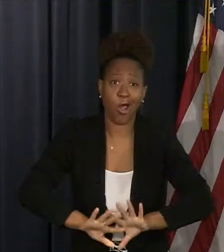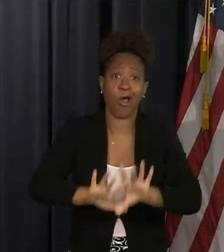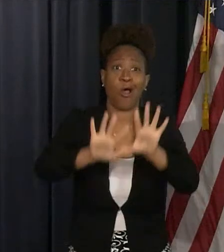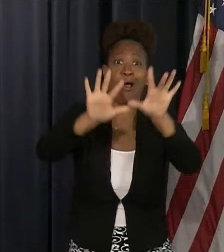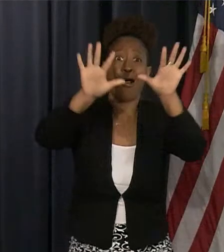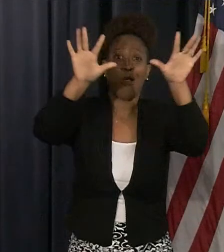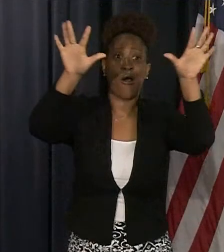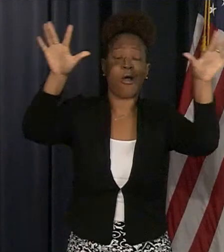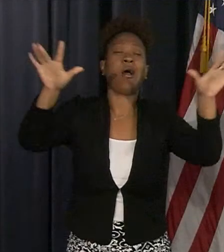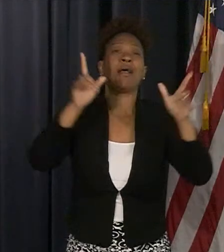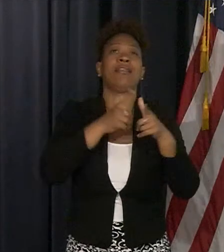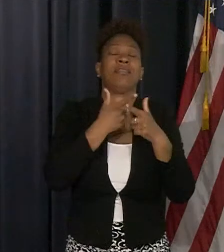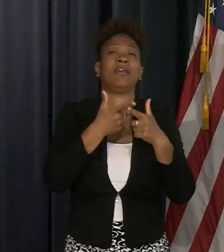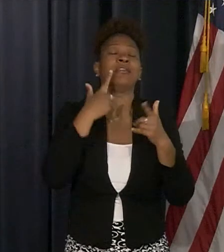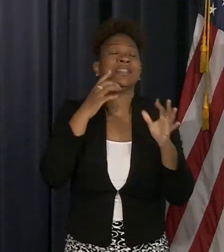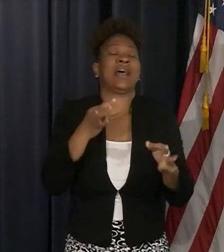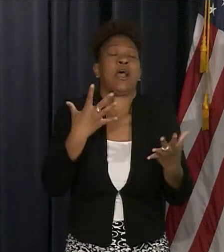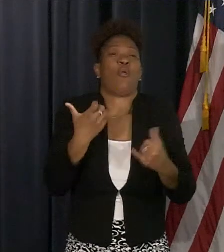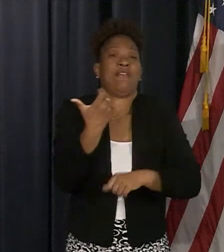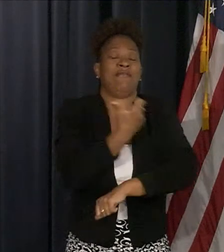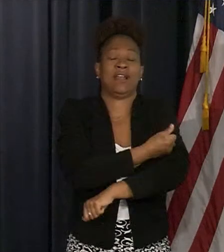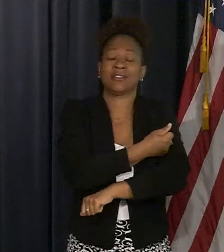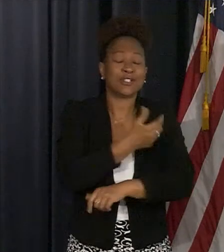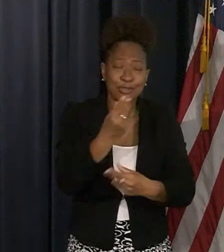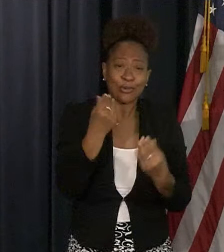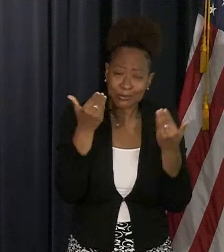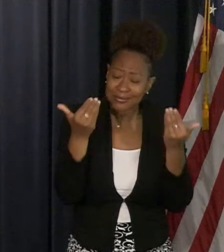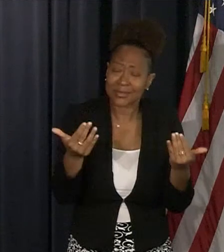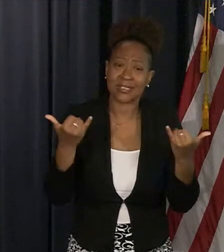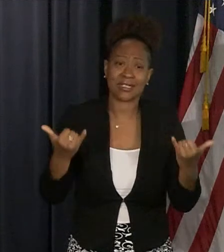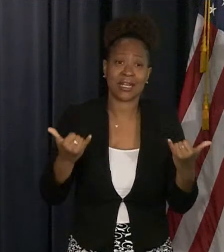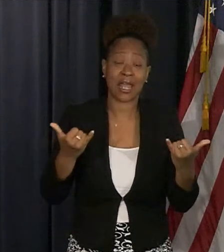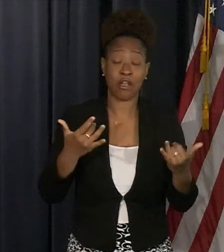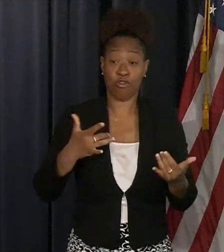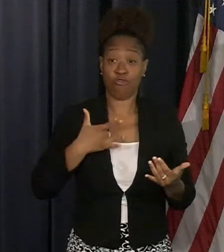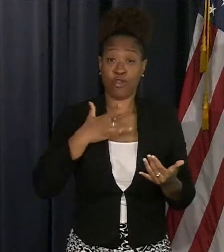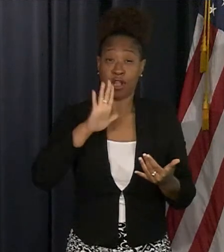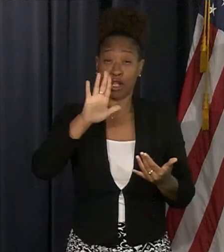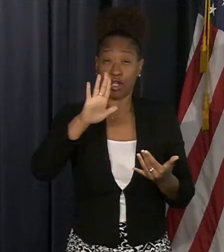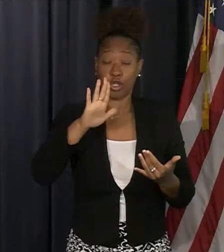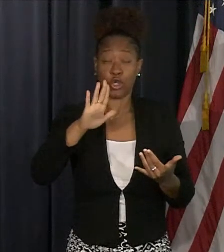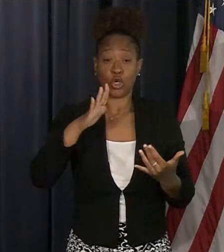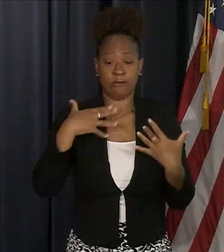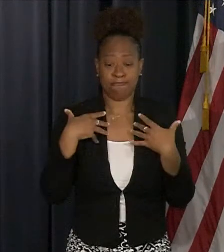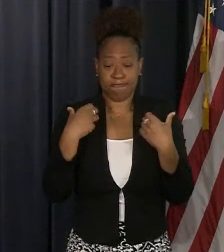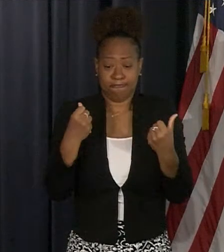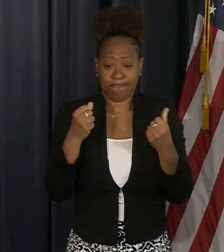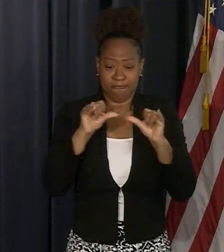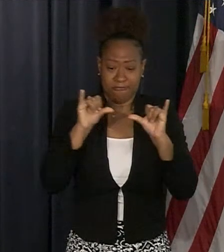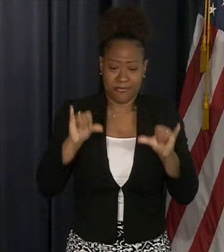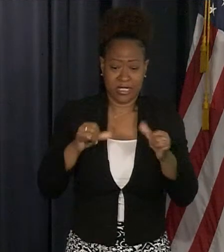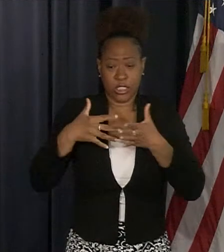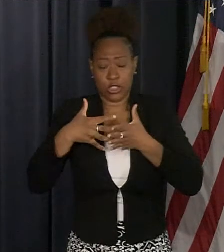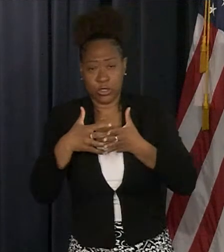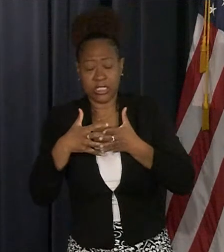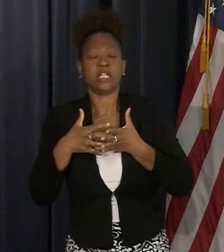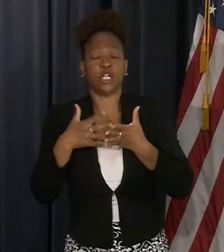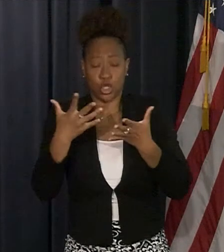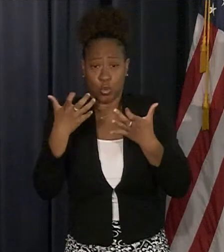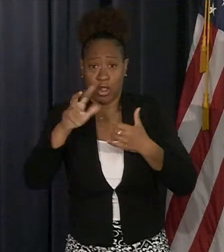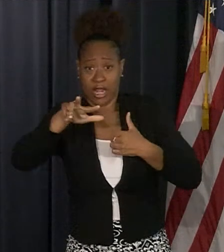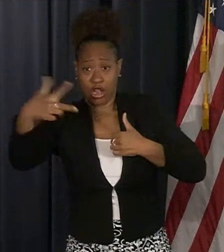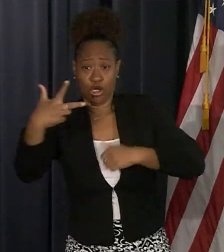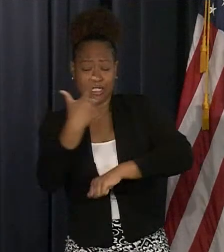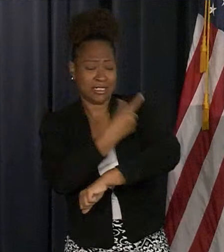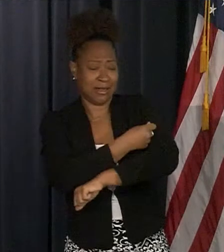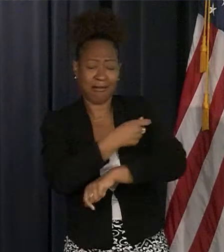vaccinated now. If you feel like your immune system is compromised and you want that third shot, call today,